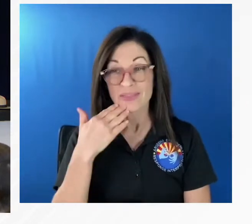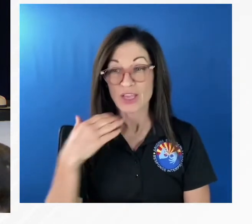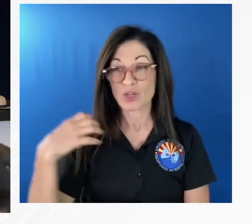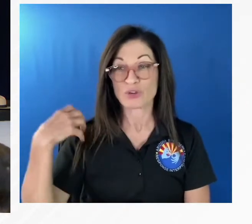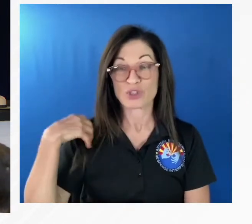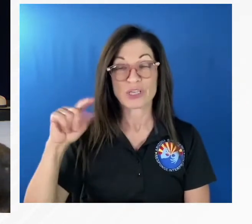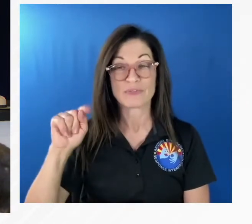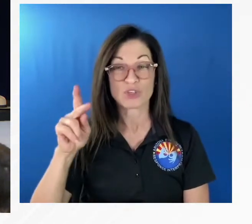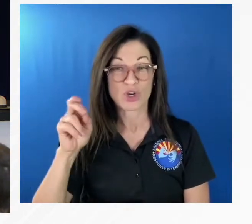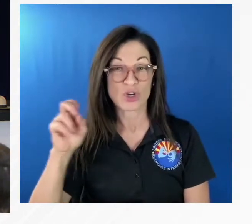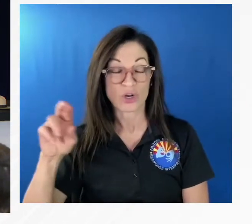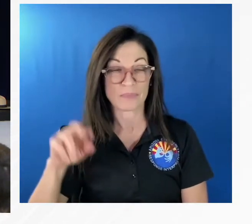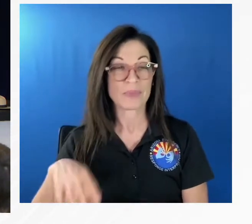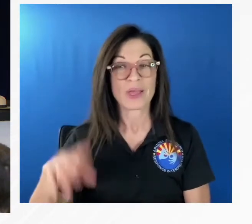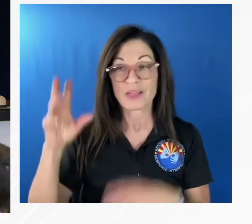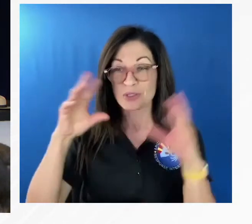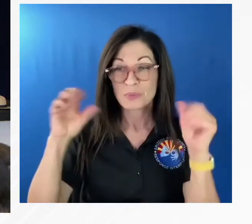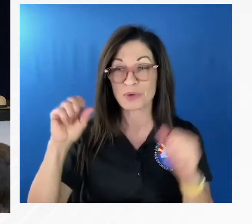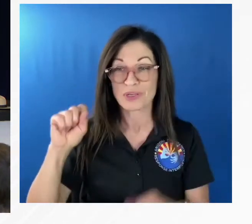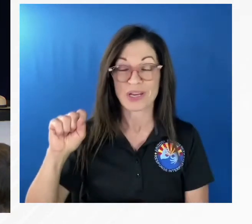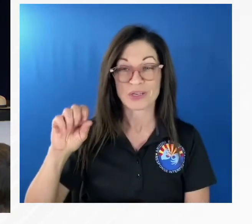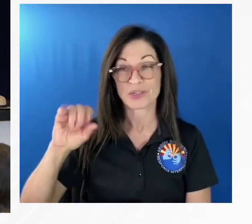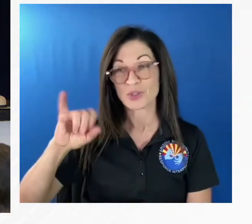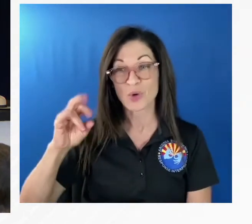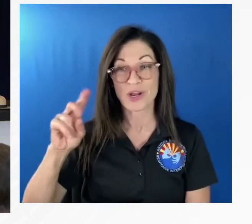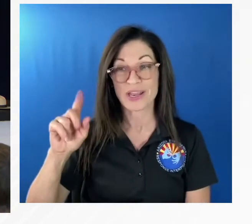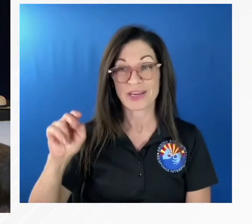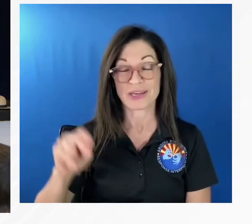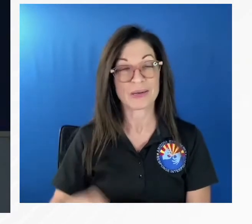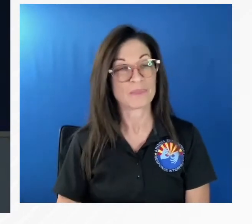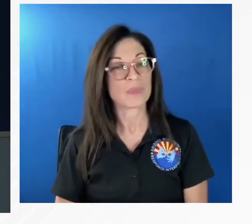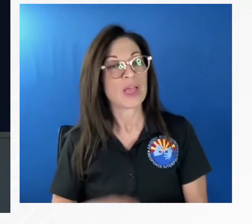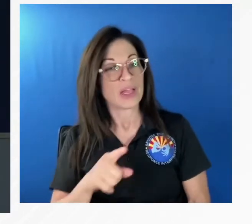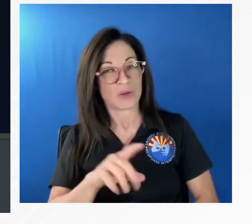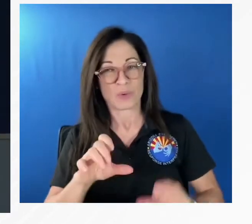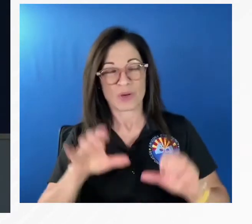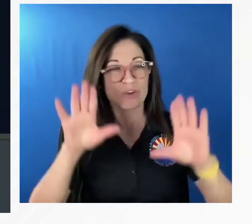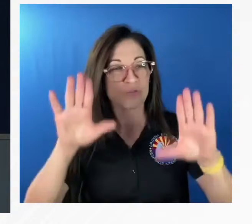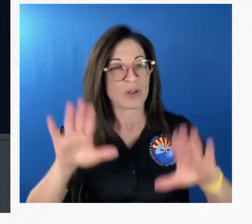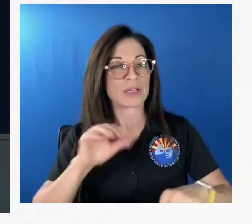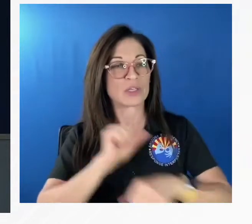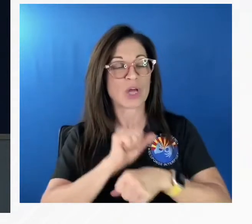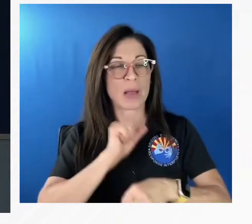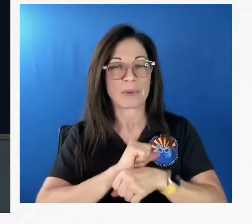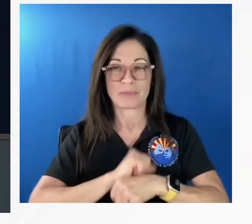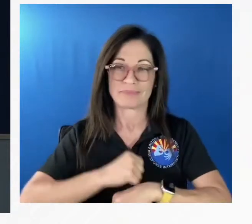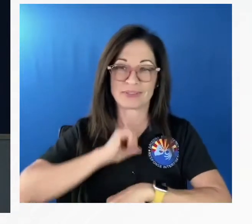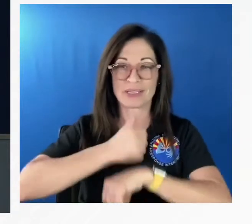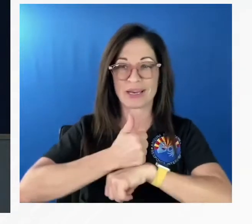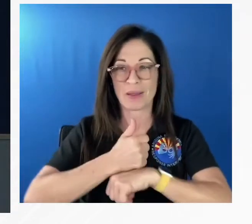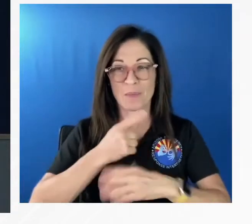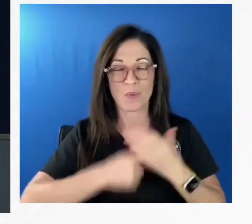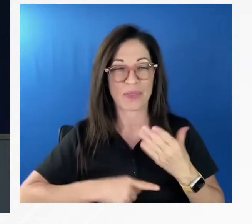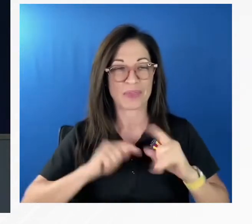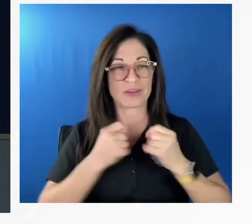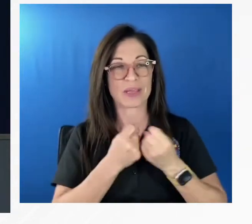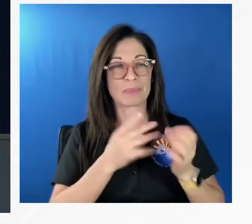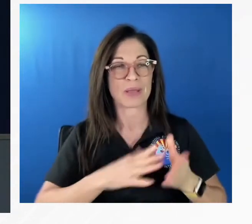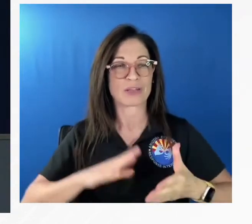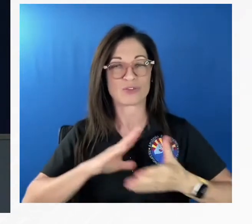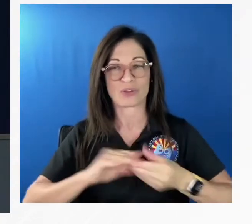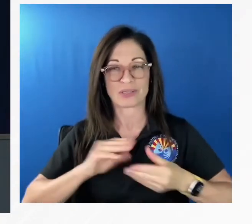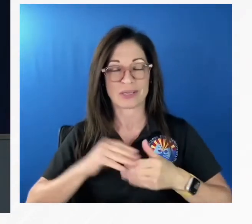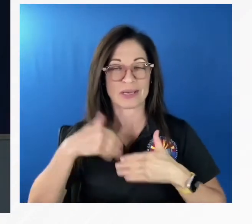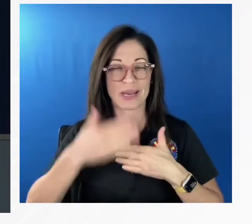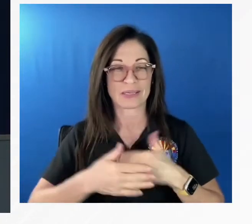Superintendent Jordan. With that, and really doing a great job of setting up the foundation for what the team is going to talk about next. So with that, I'd like to